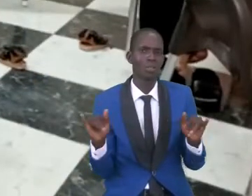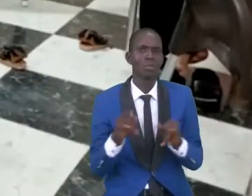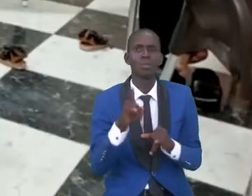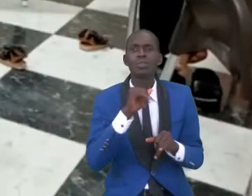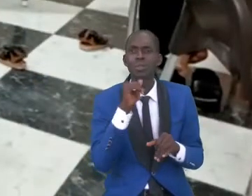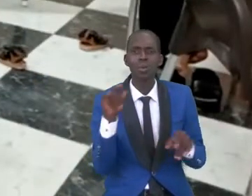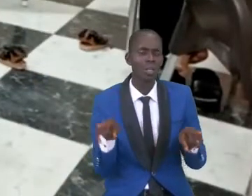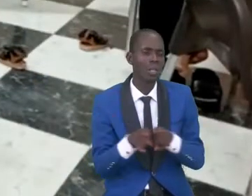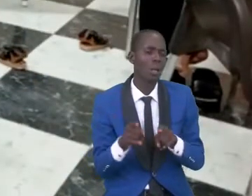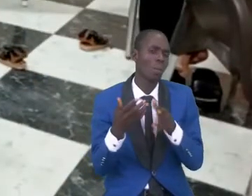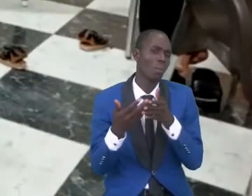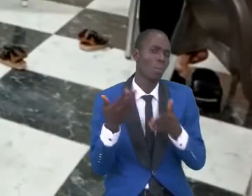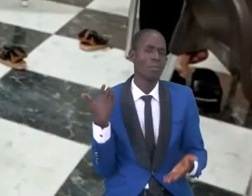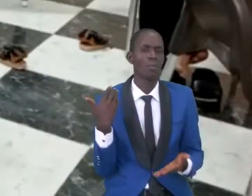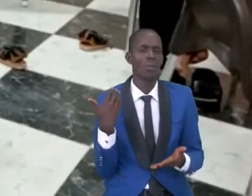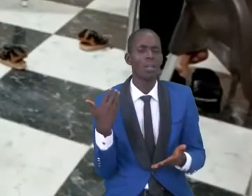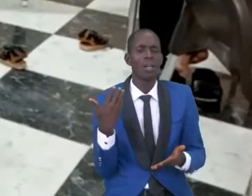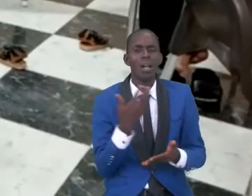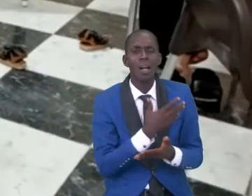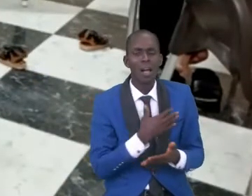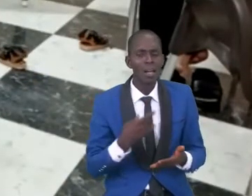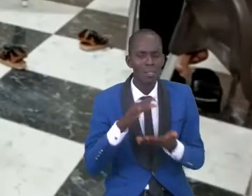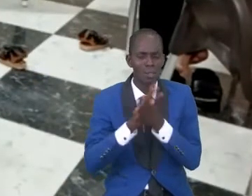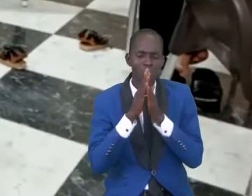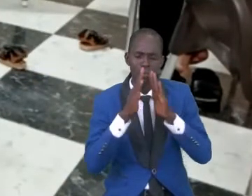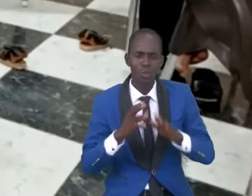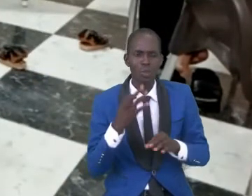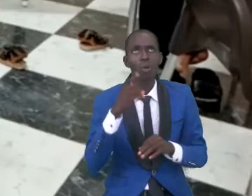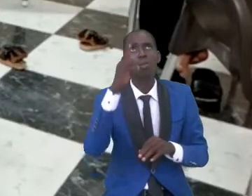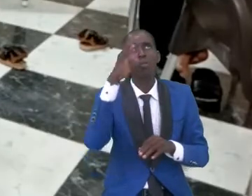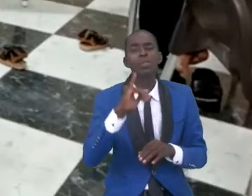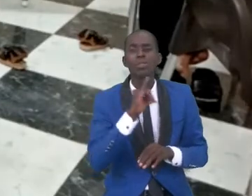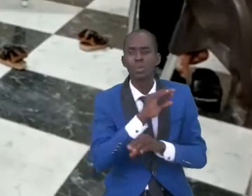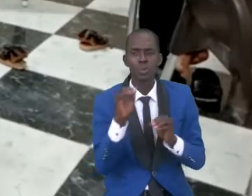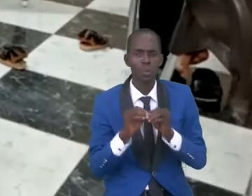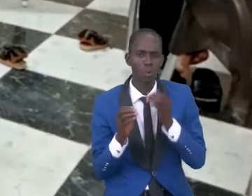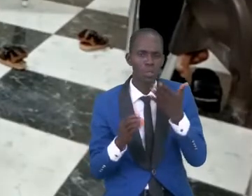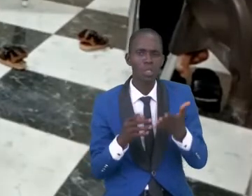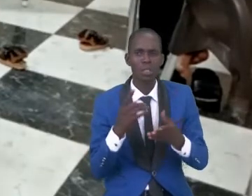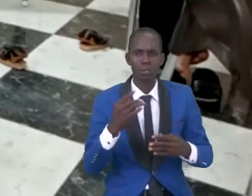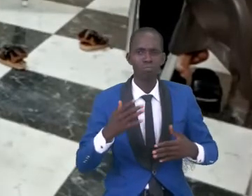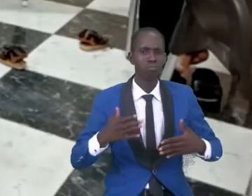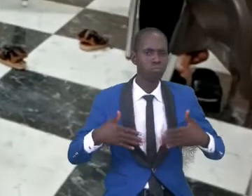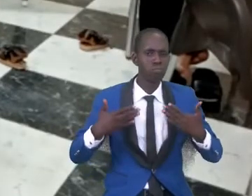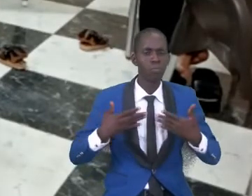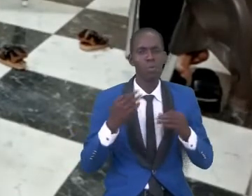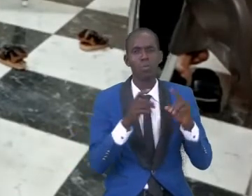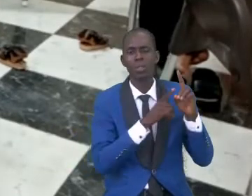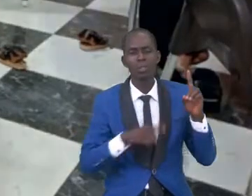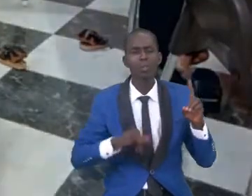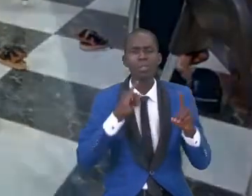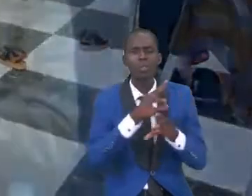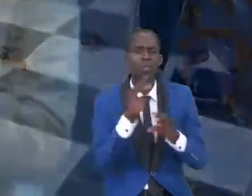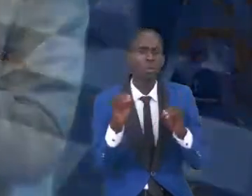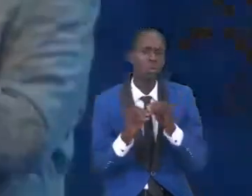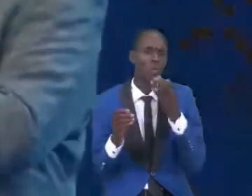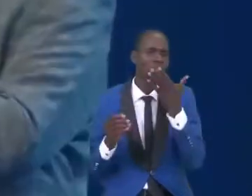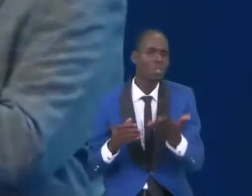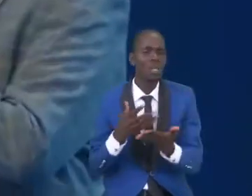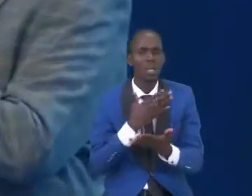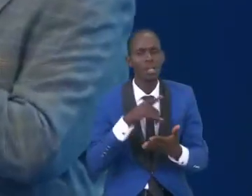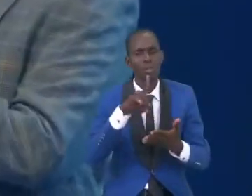you used to be. And the peace of God is no more there. The joy of the Lord is no more there. And you